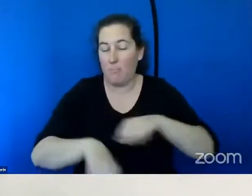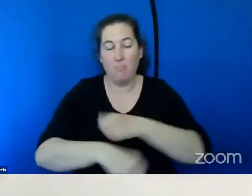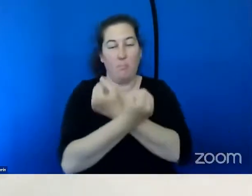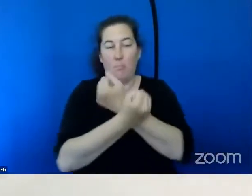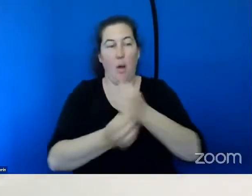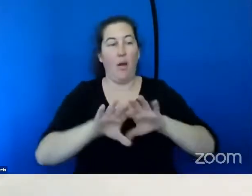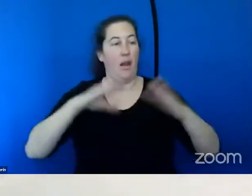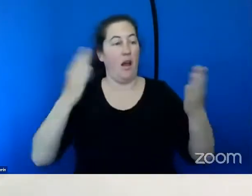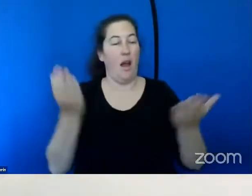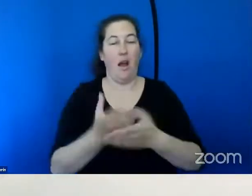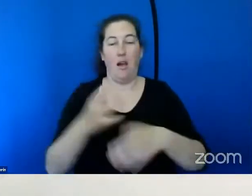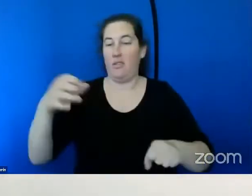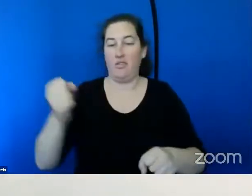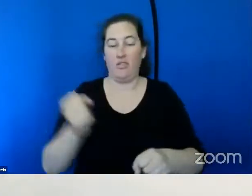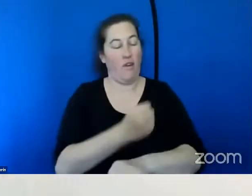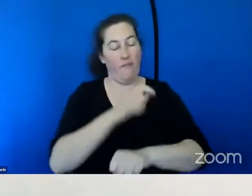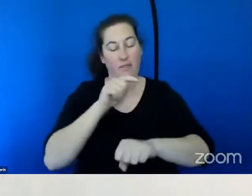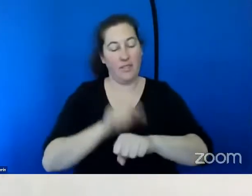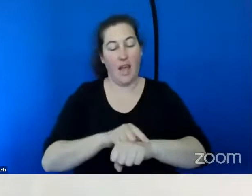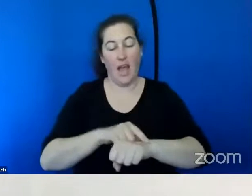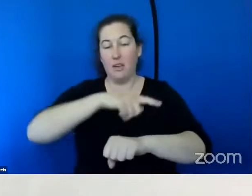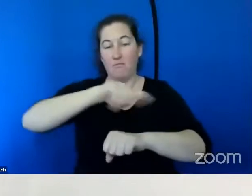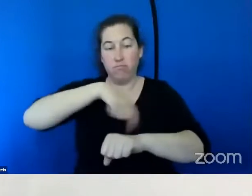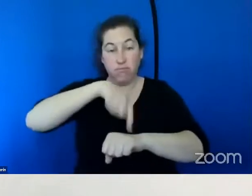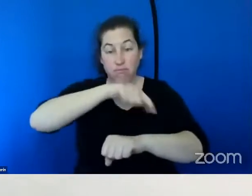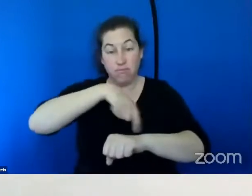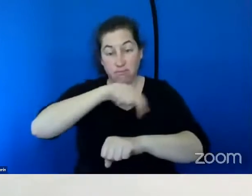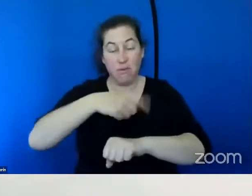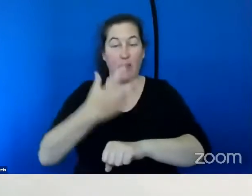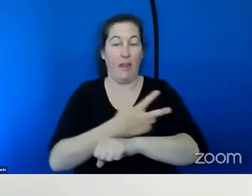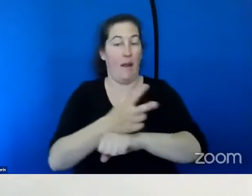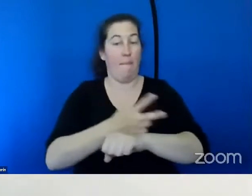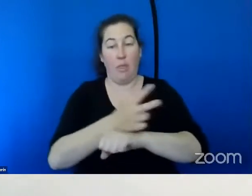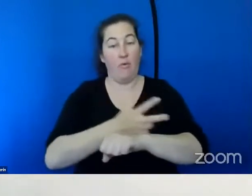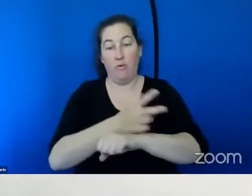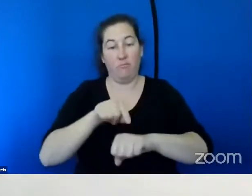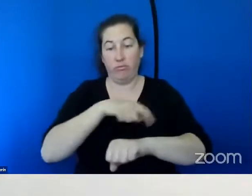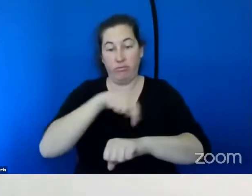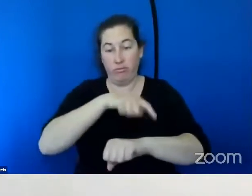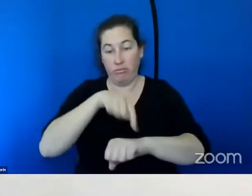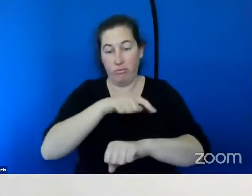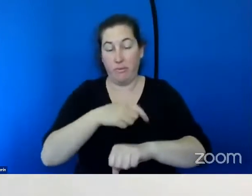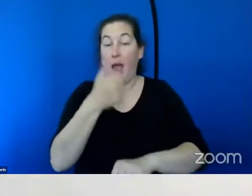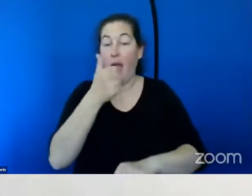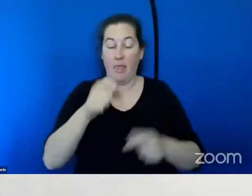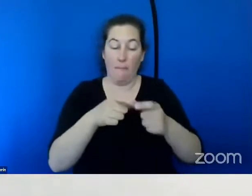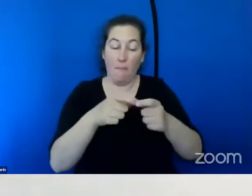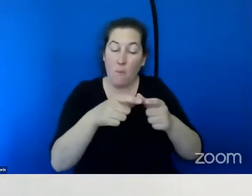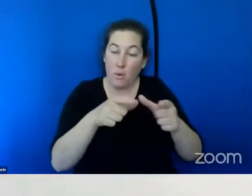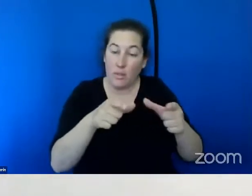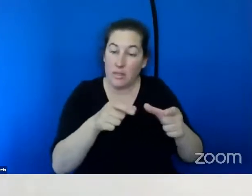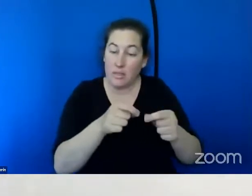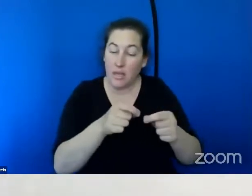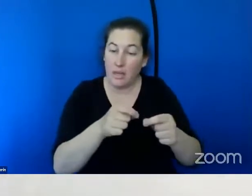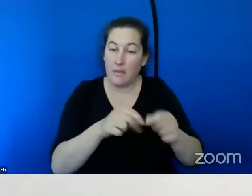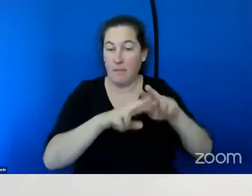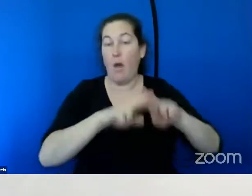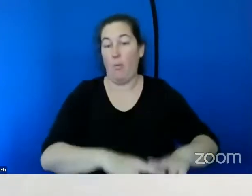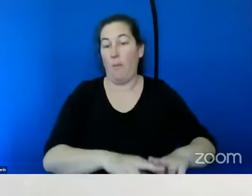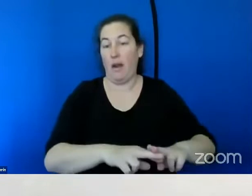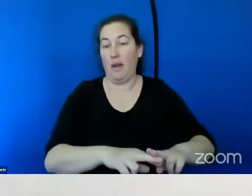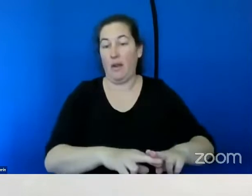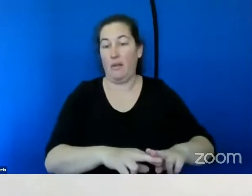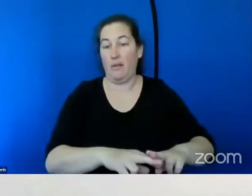that was a brave performance from Carla Bionics. They will not be too disappointed with that at all. They get closer and closer